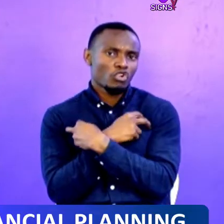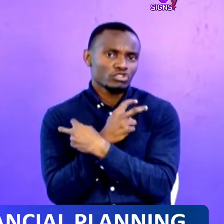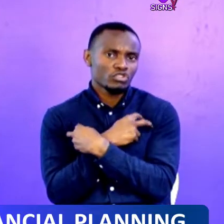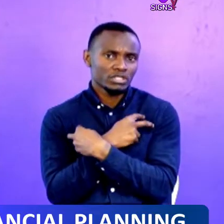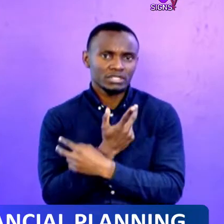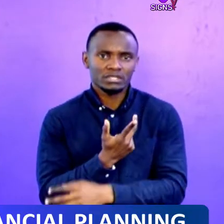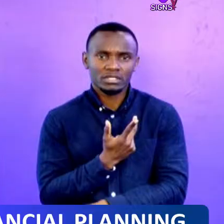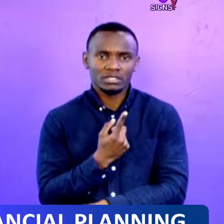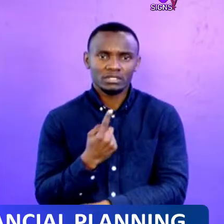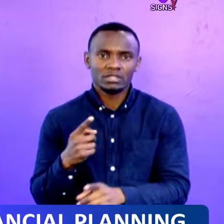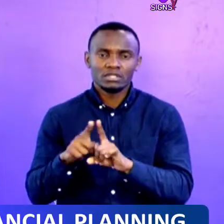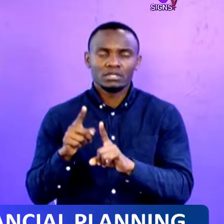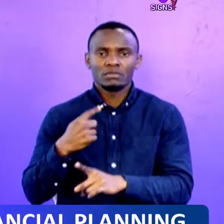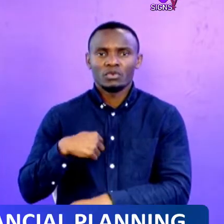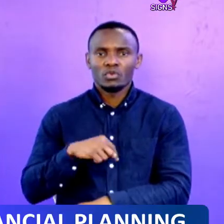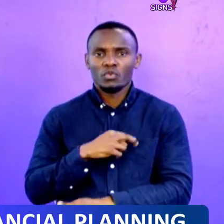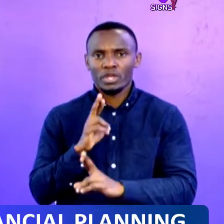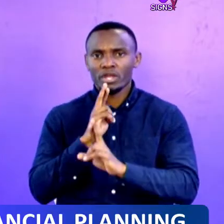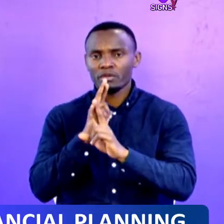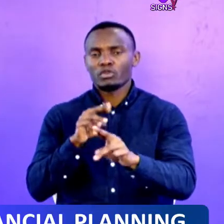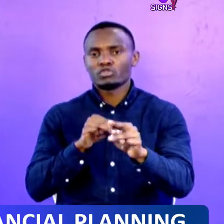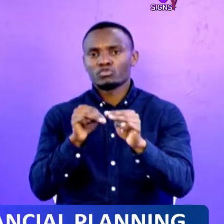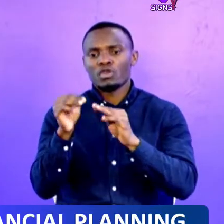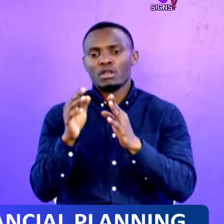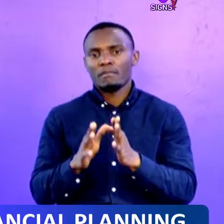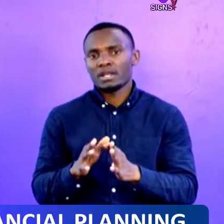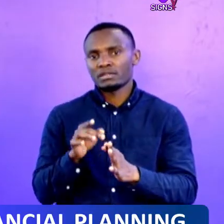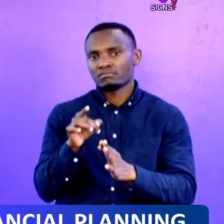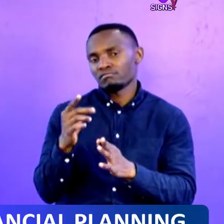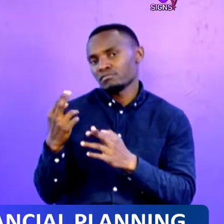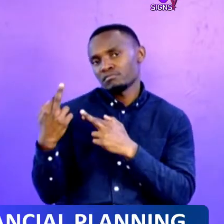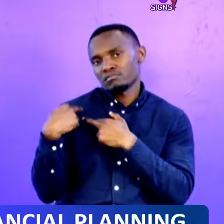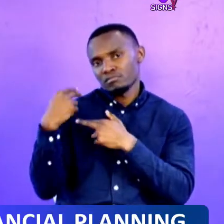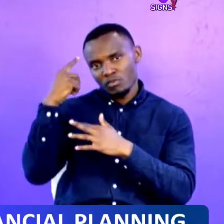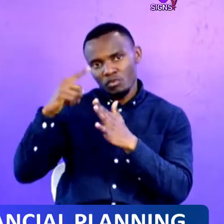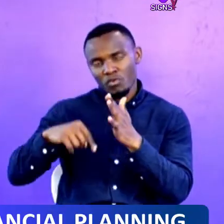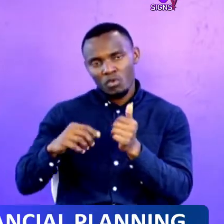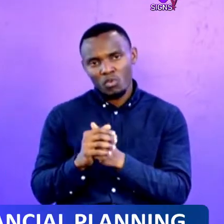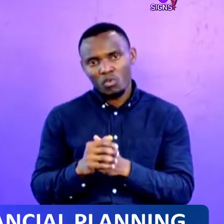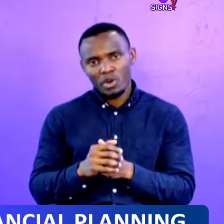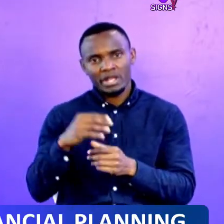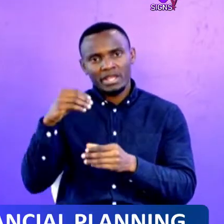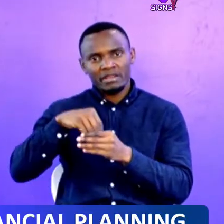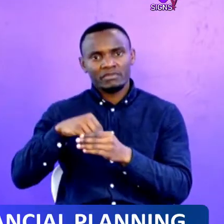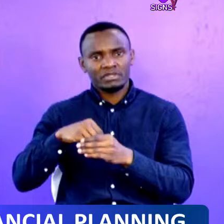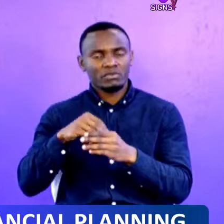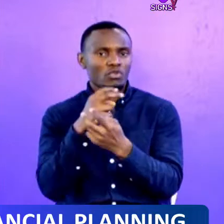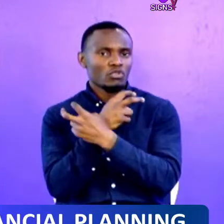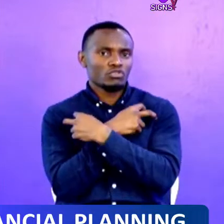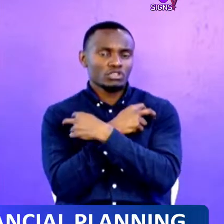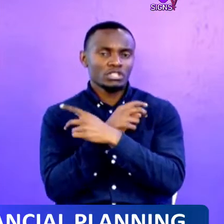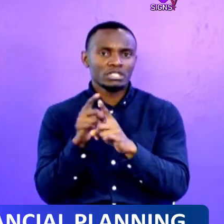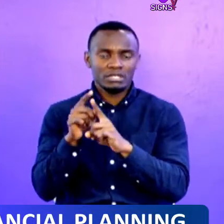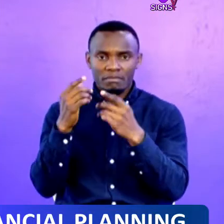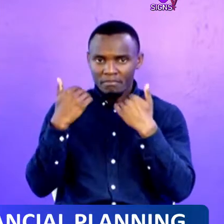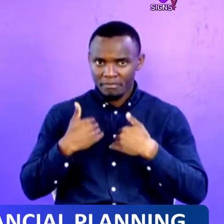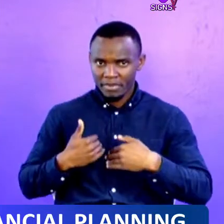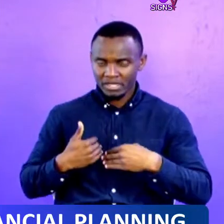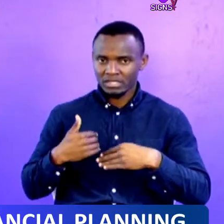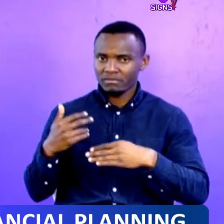who report to the manager, who is in charge of the investment consultants, and I also oversee that whole